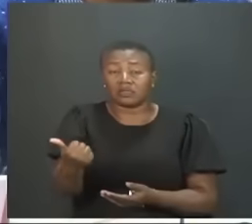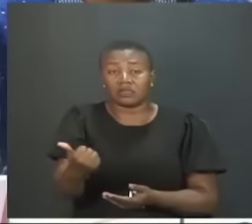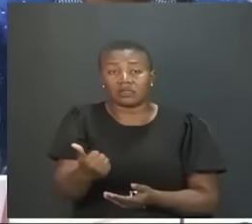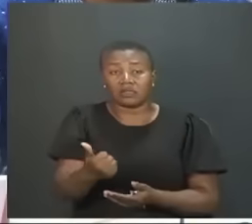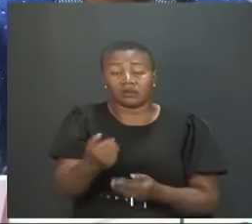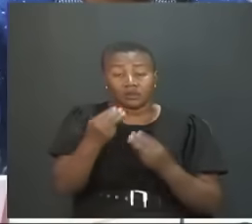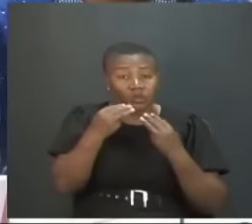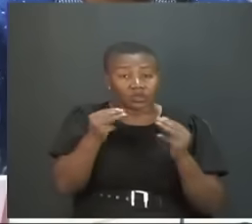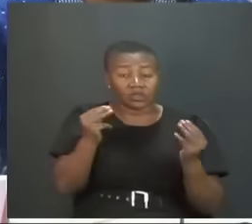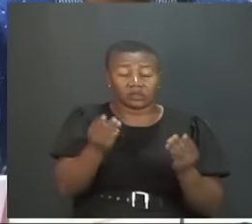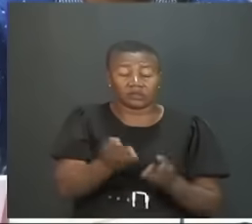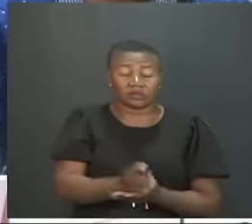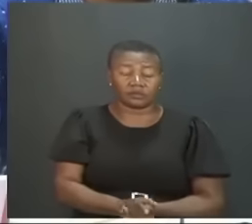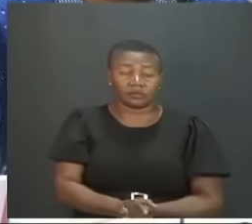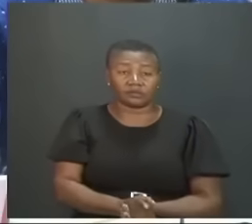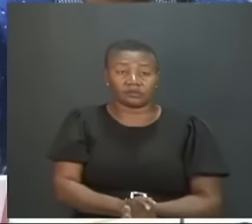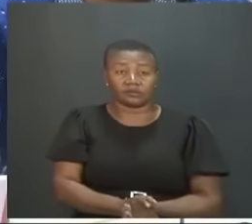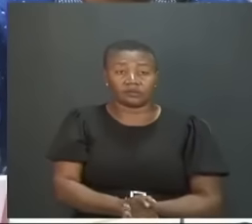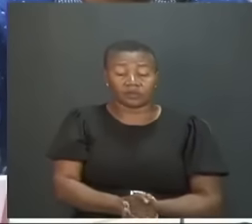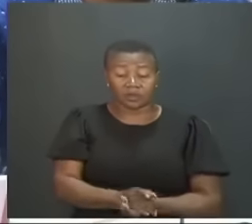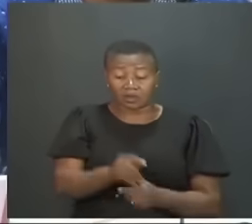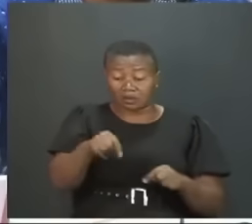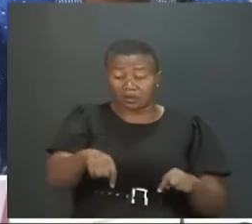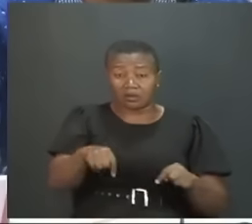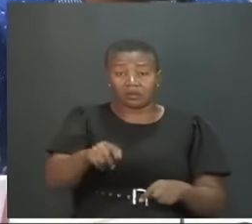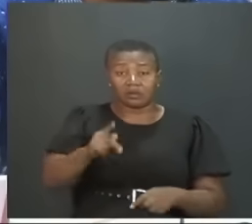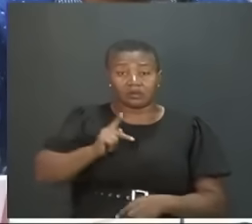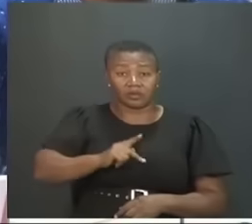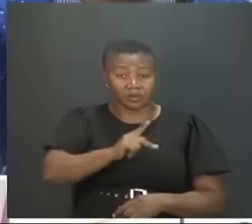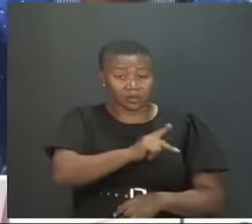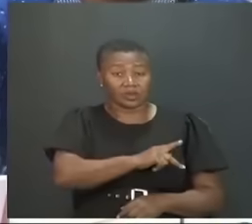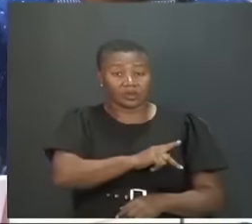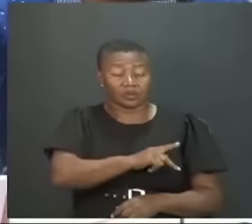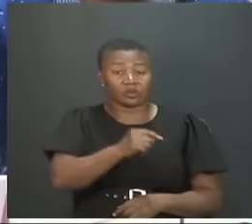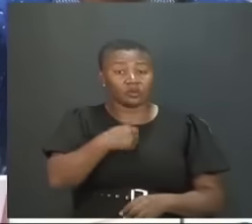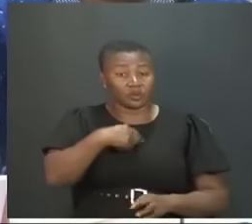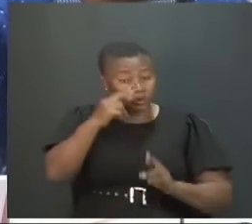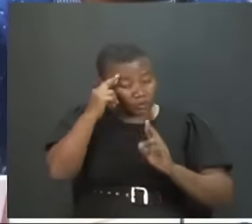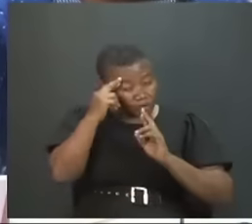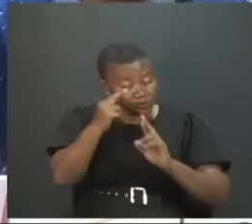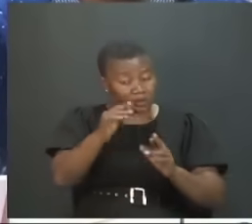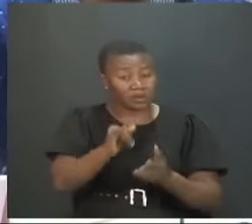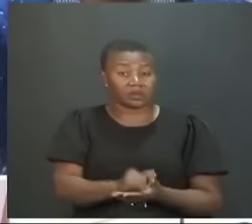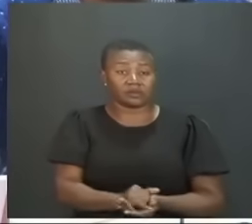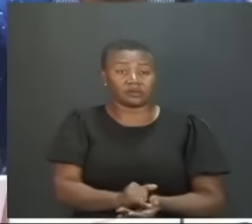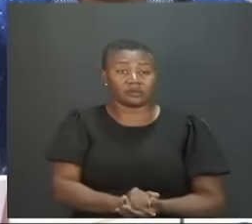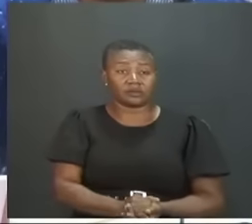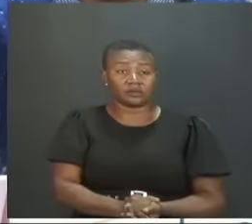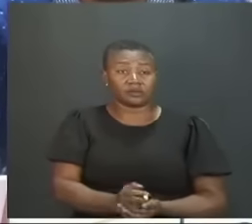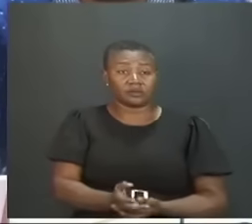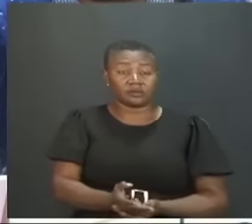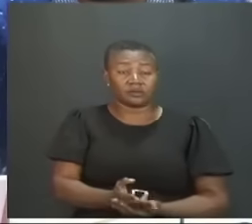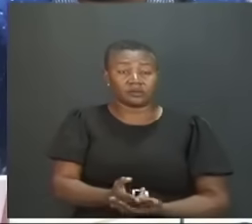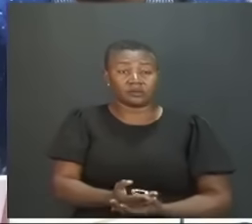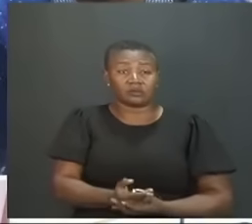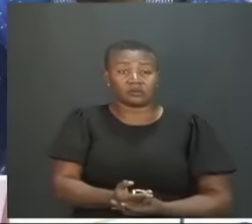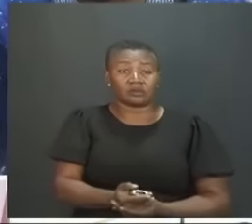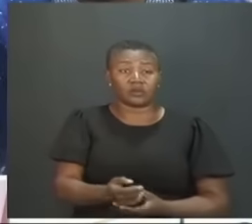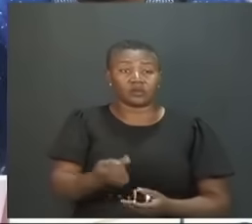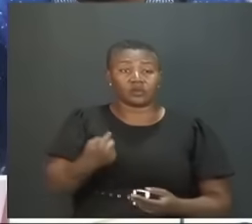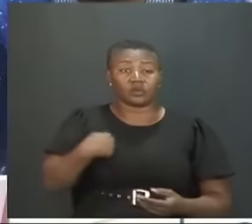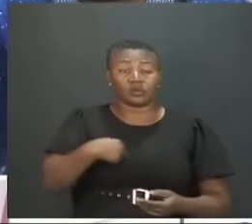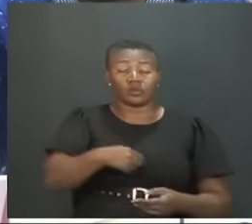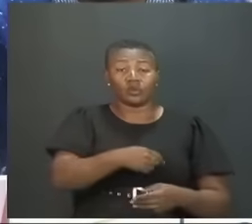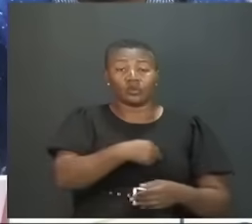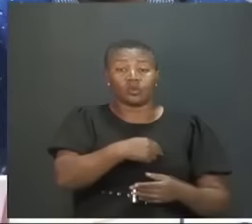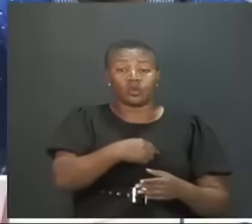Mr. Speaker, this is Parliament. We will respect it. Mr. Speaker, we even attach our written submission.